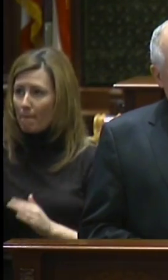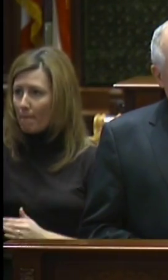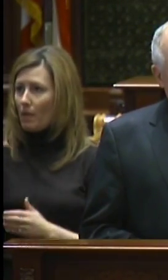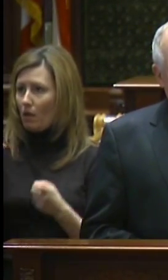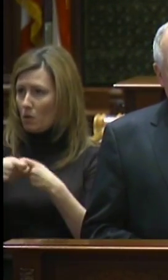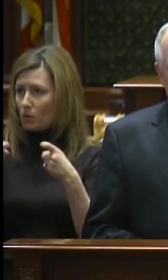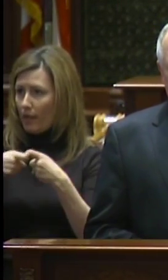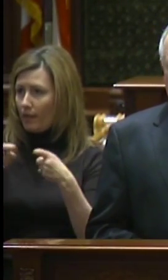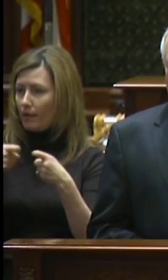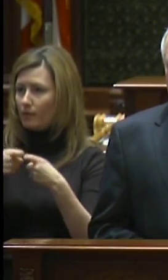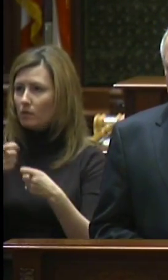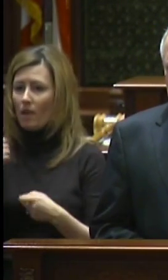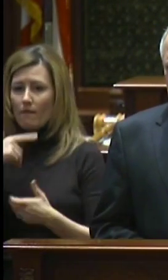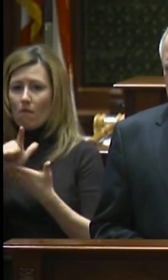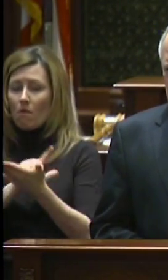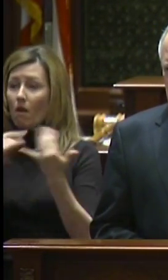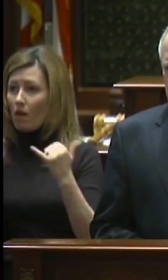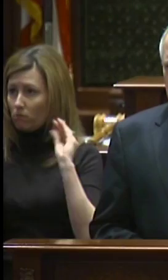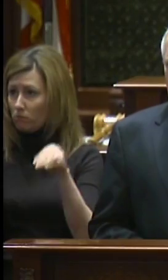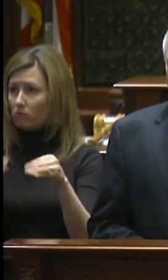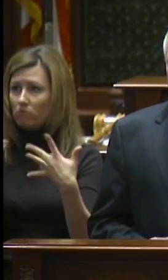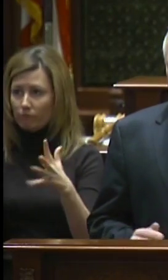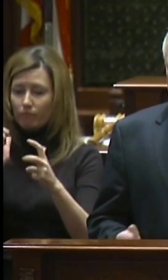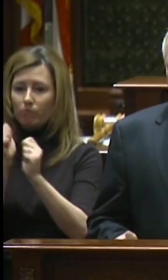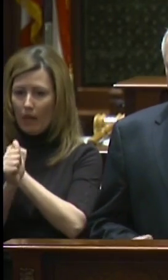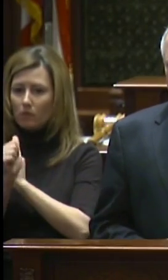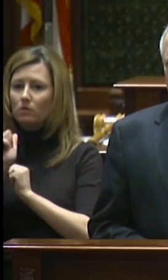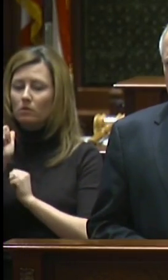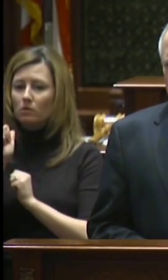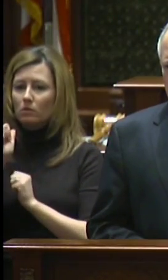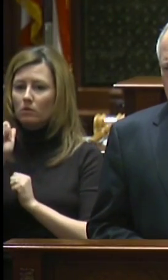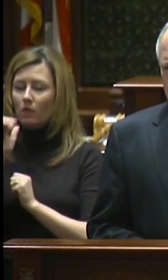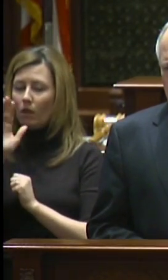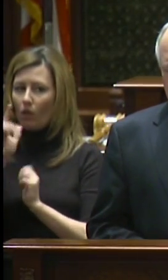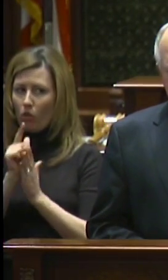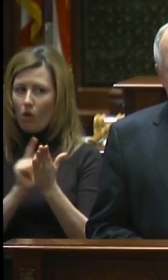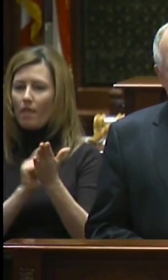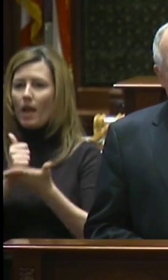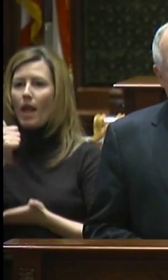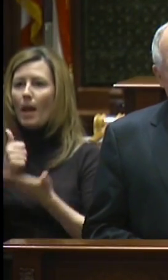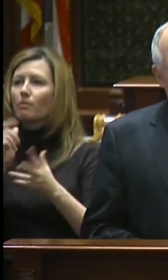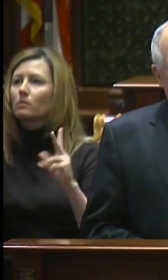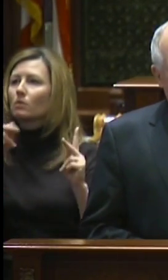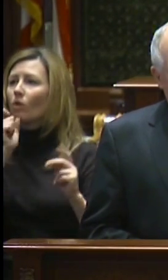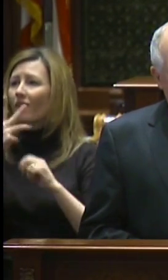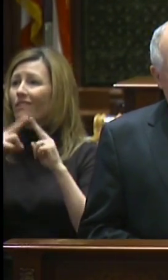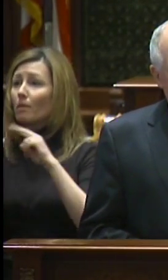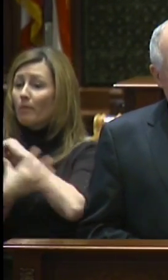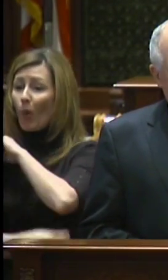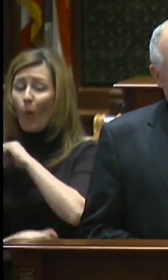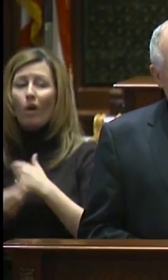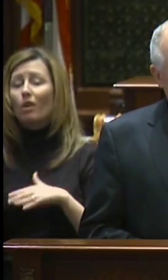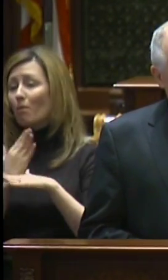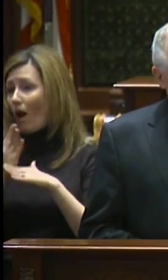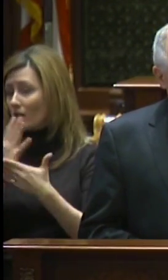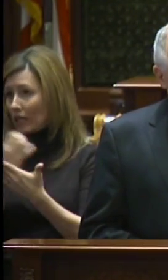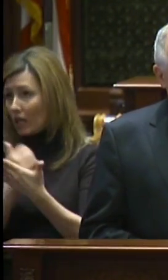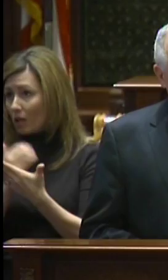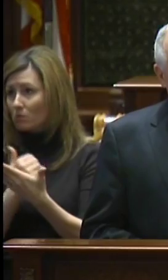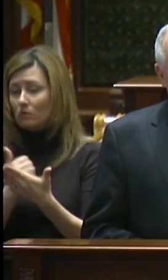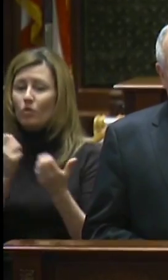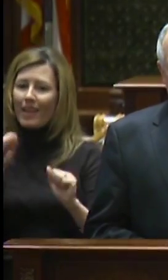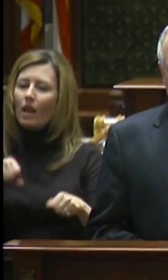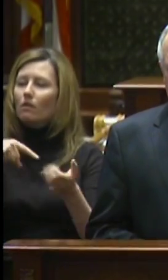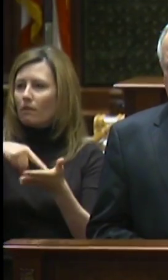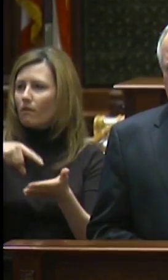bills. We have a law now in place that I signed that helps people of very poor or modest income afford their utilities in cold